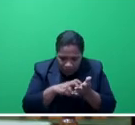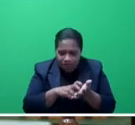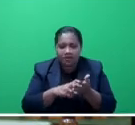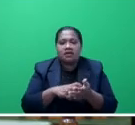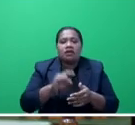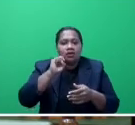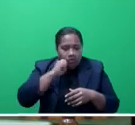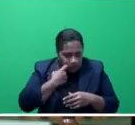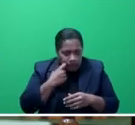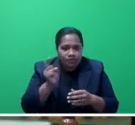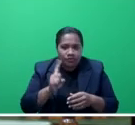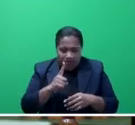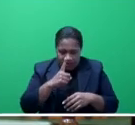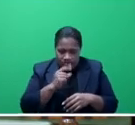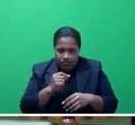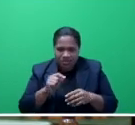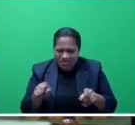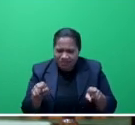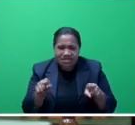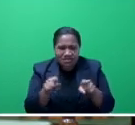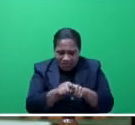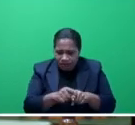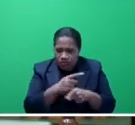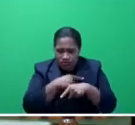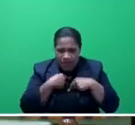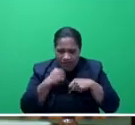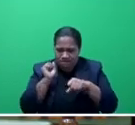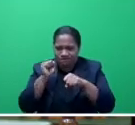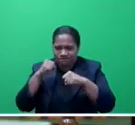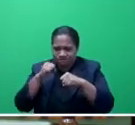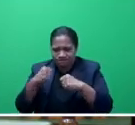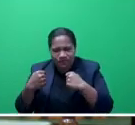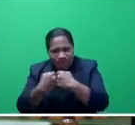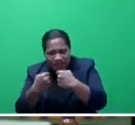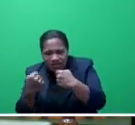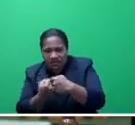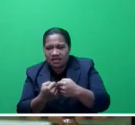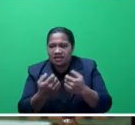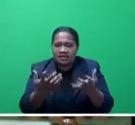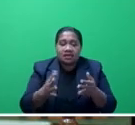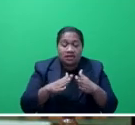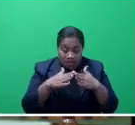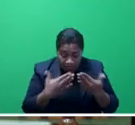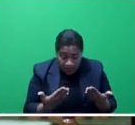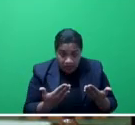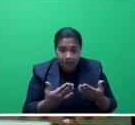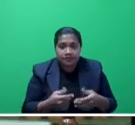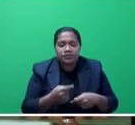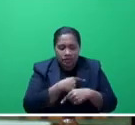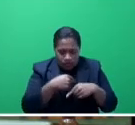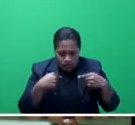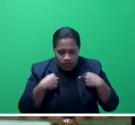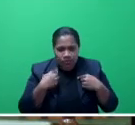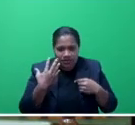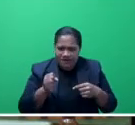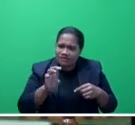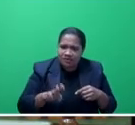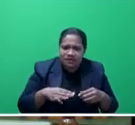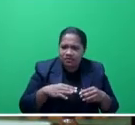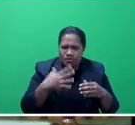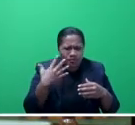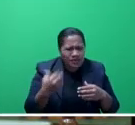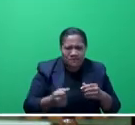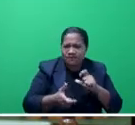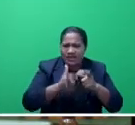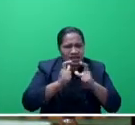before this pandemic swept us. We will leave ourselves at the mercy of the stronger storms, rising seas and other disasters brought by climate